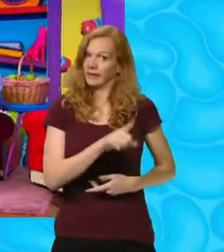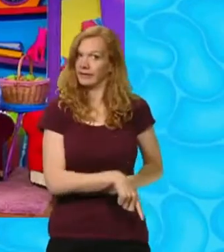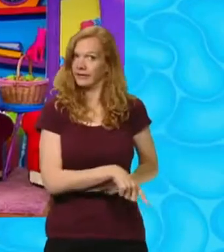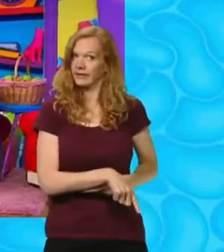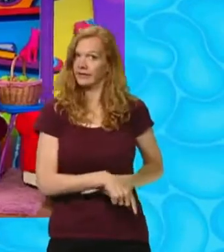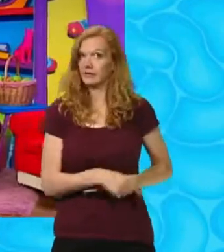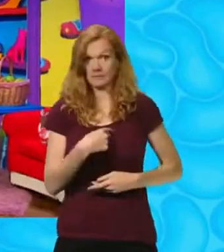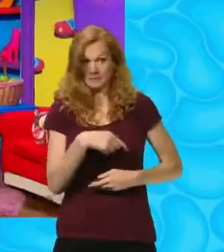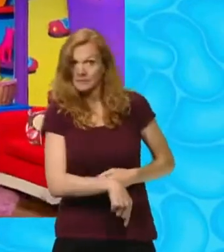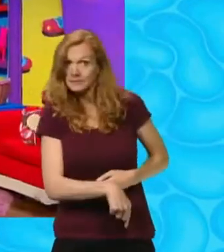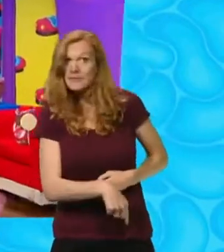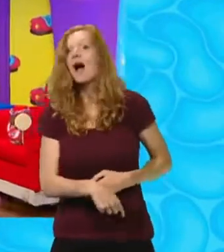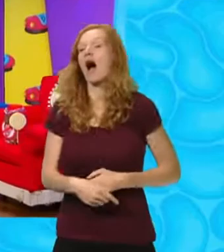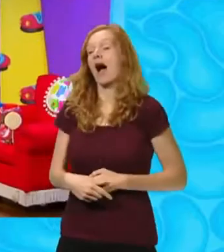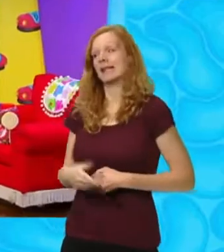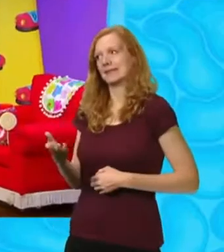of course. All right.